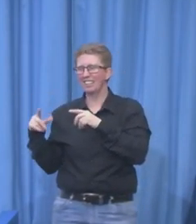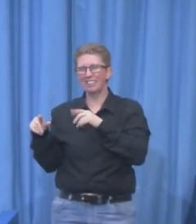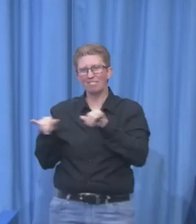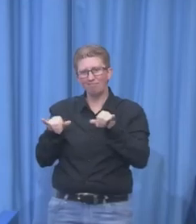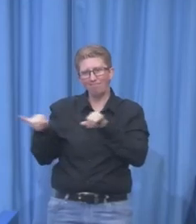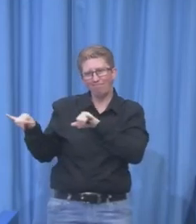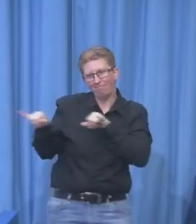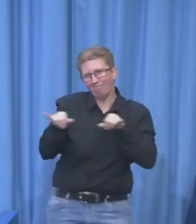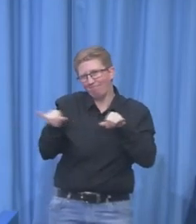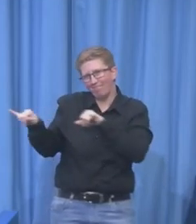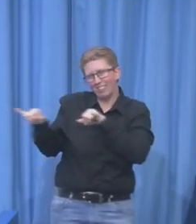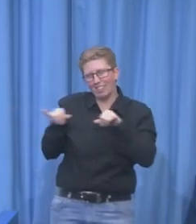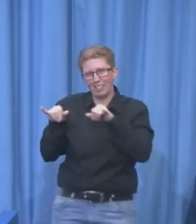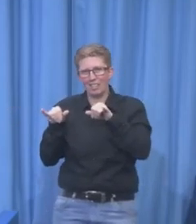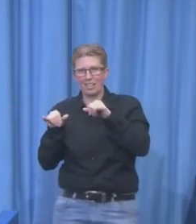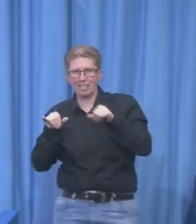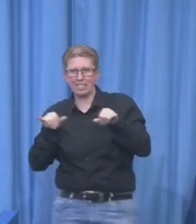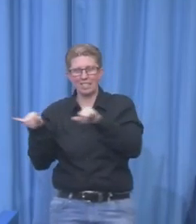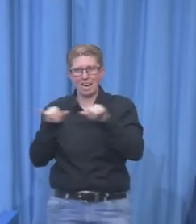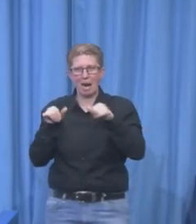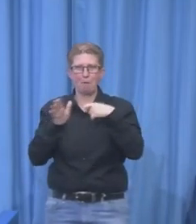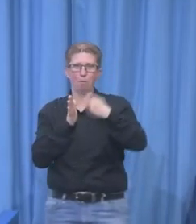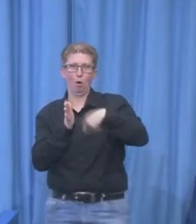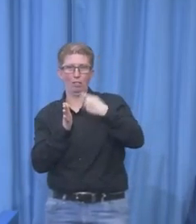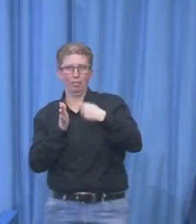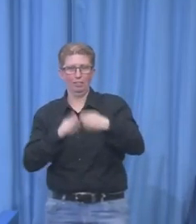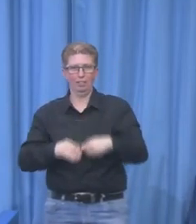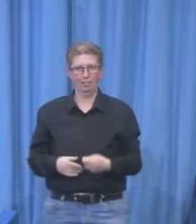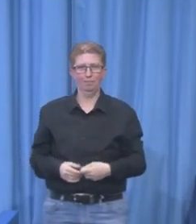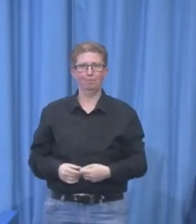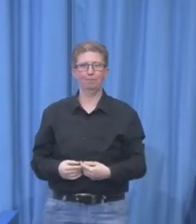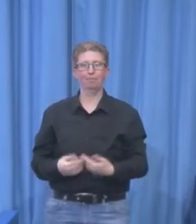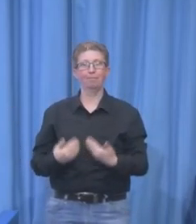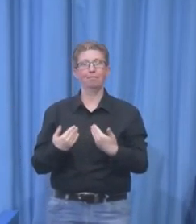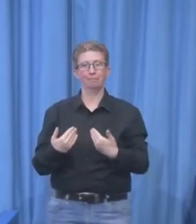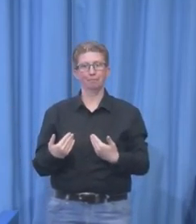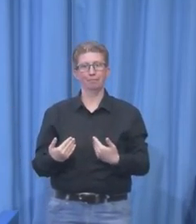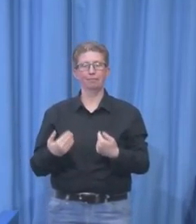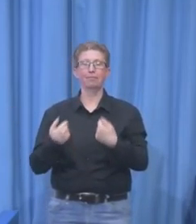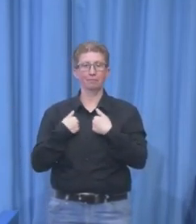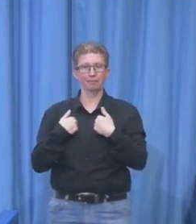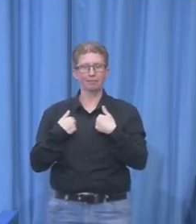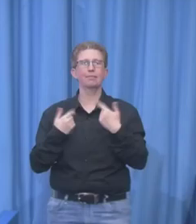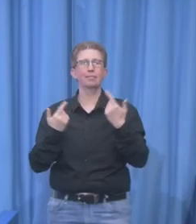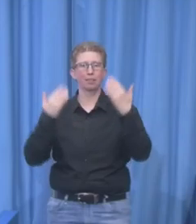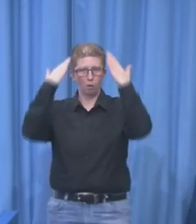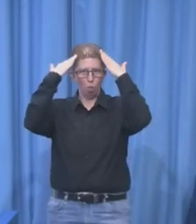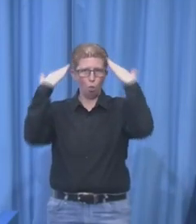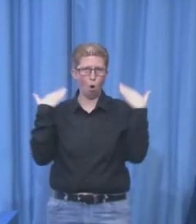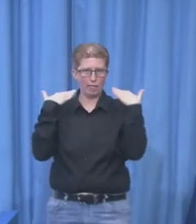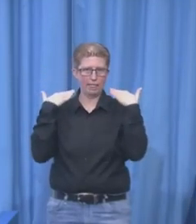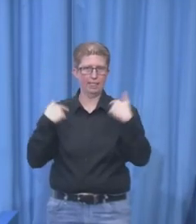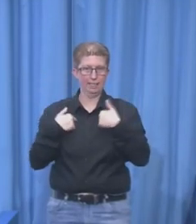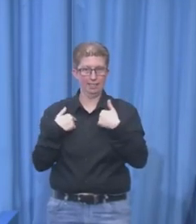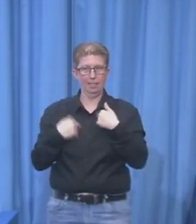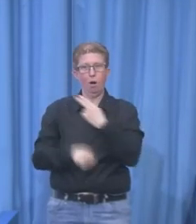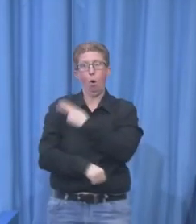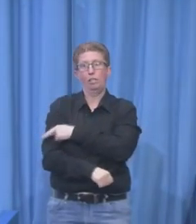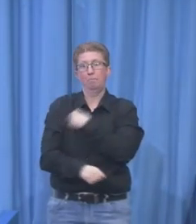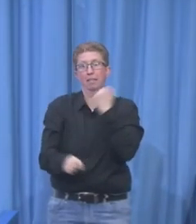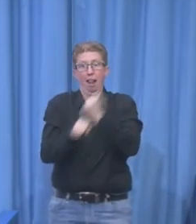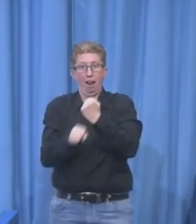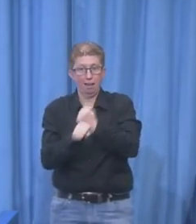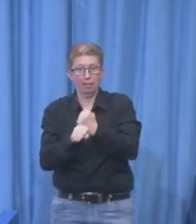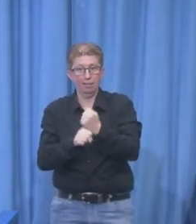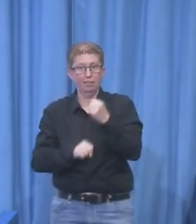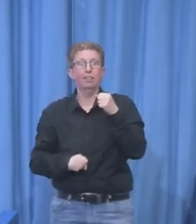a nurse, I'm not a disability expert, and we started this program 20 years ago because we